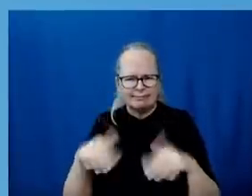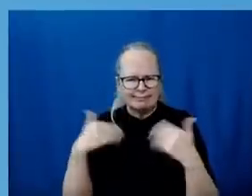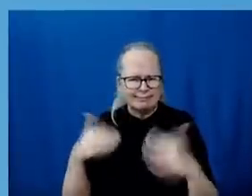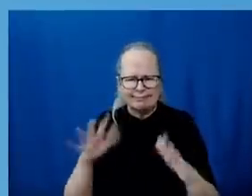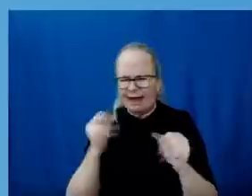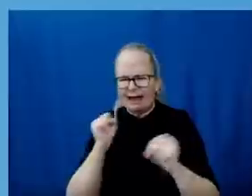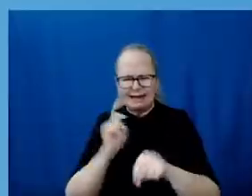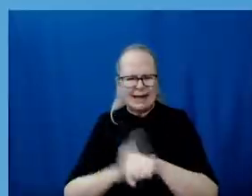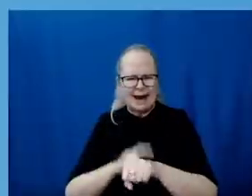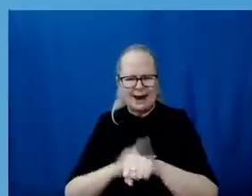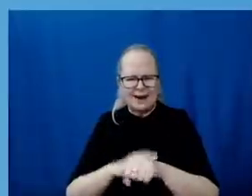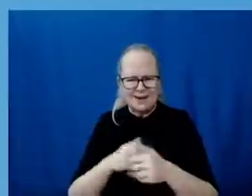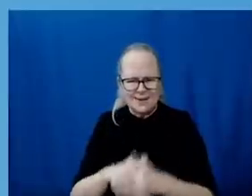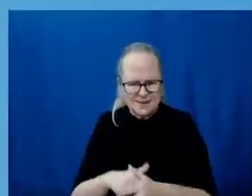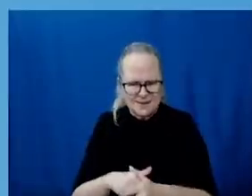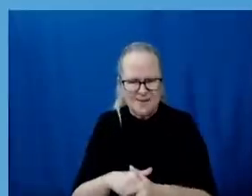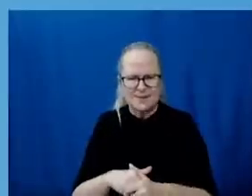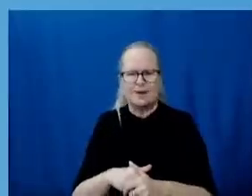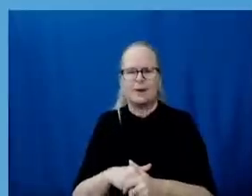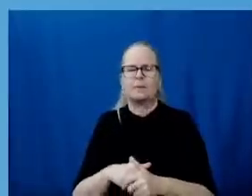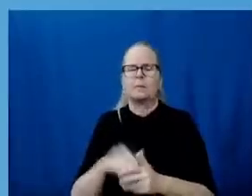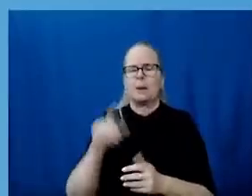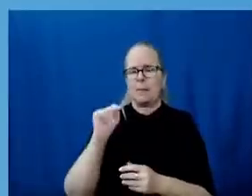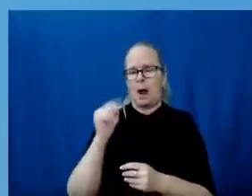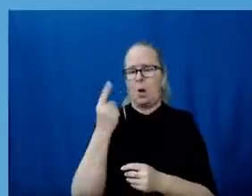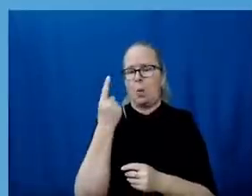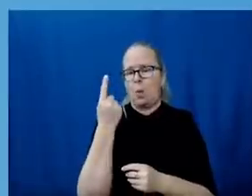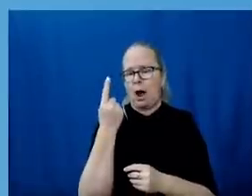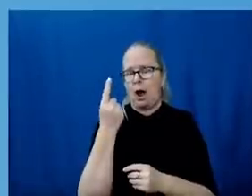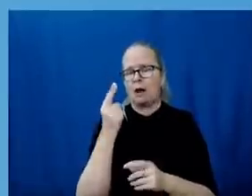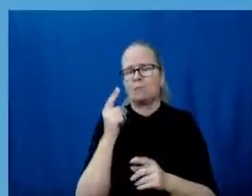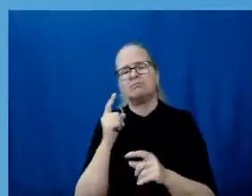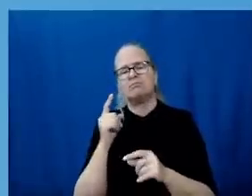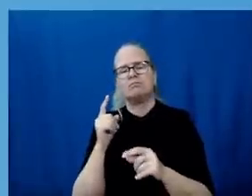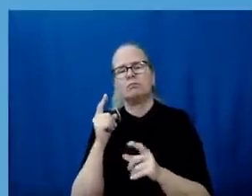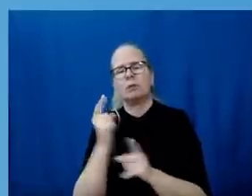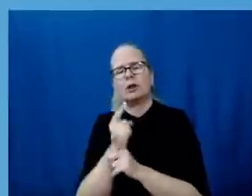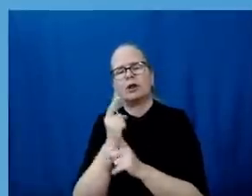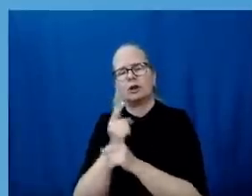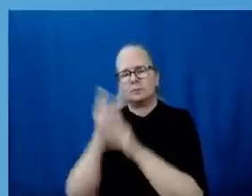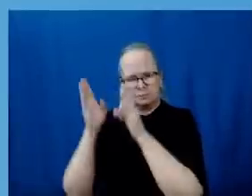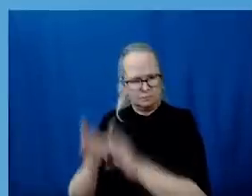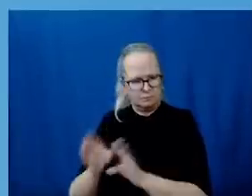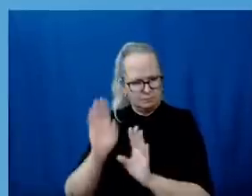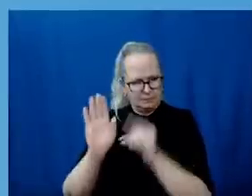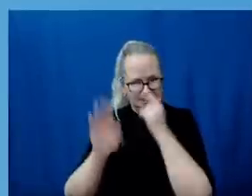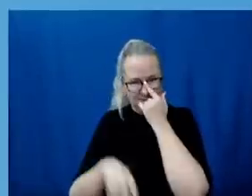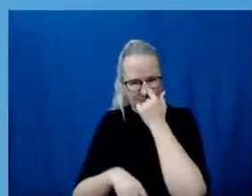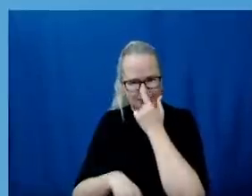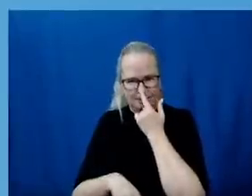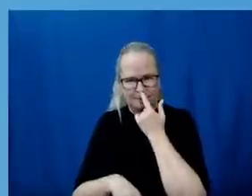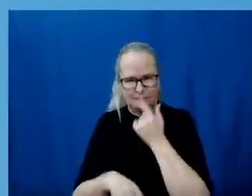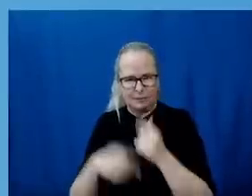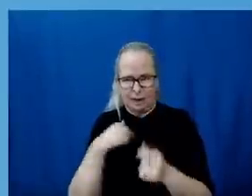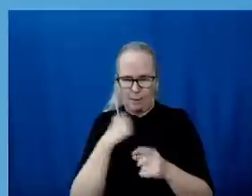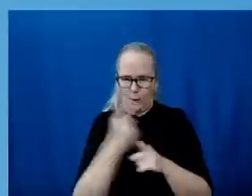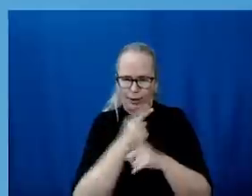reached it to the end of an hour, which always seems to happen. As just a regular human,